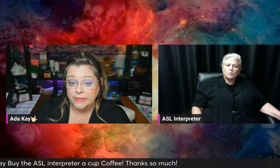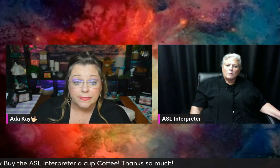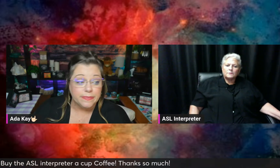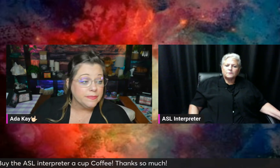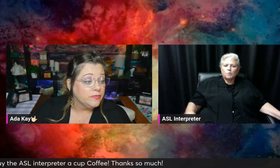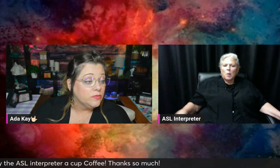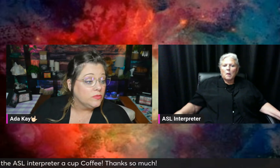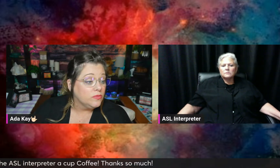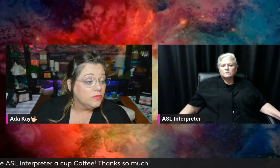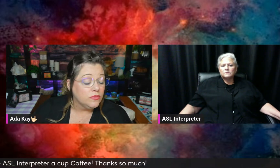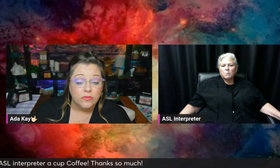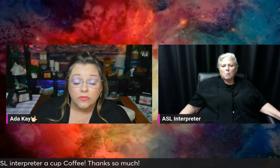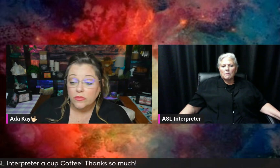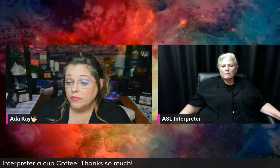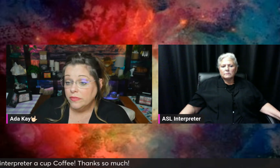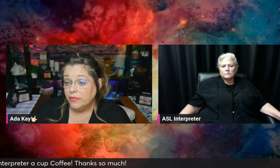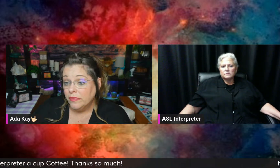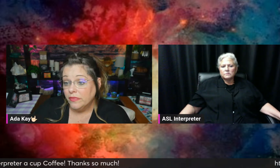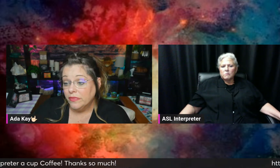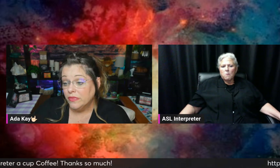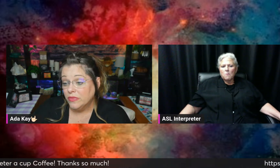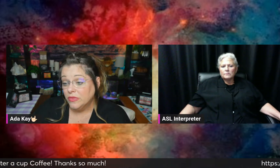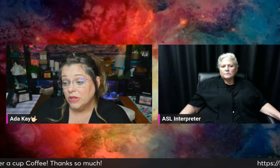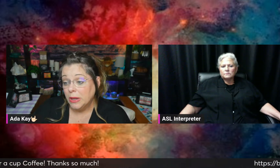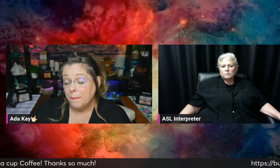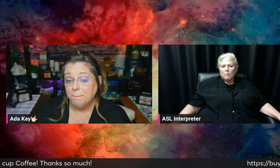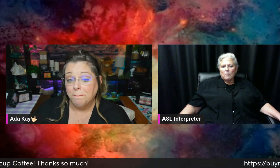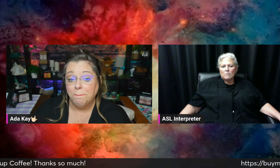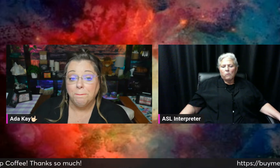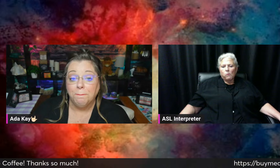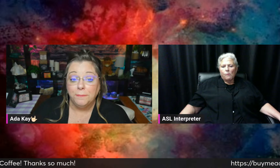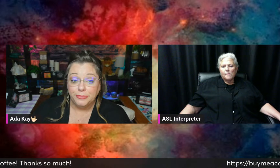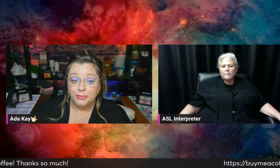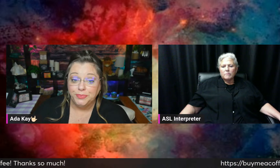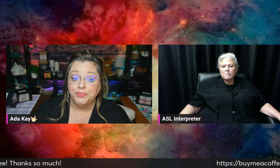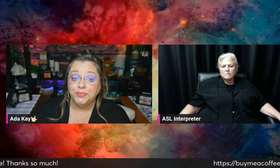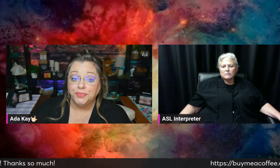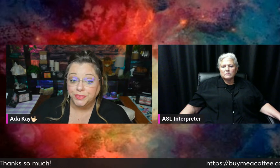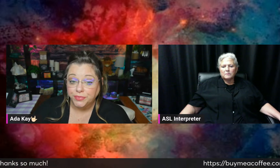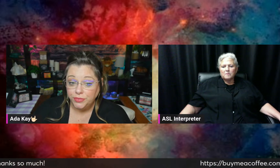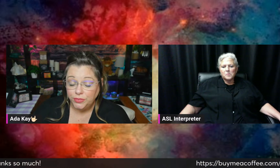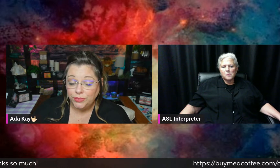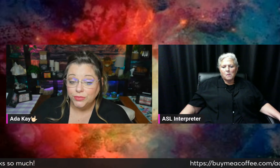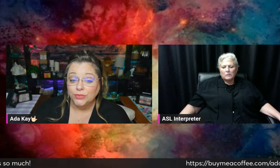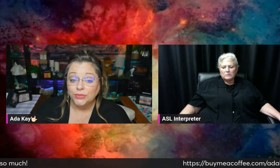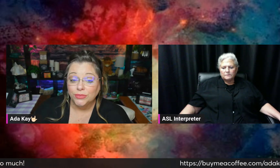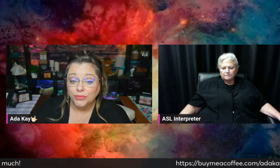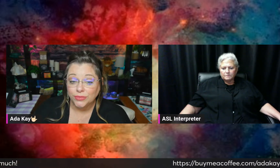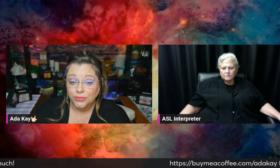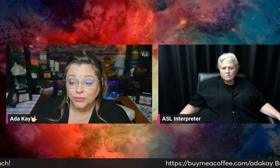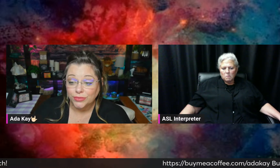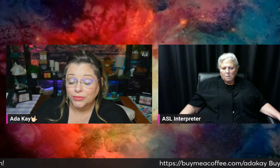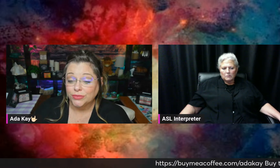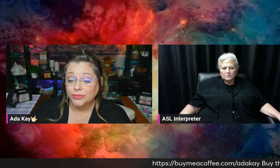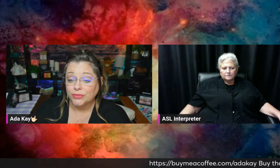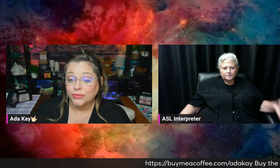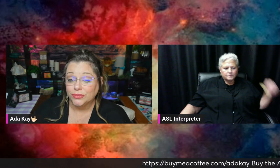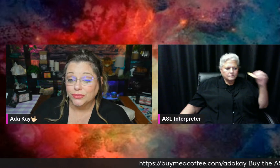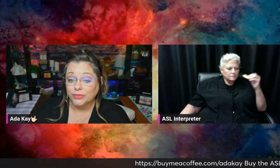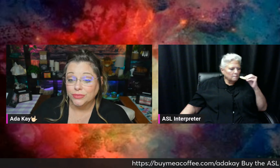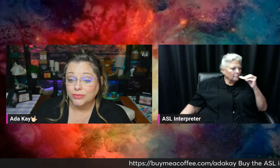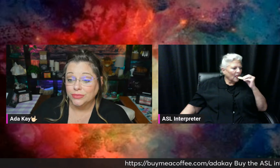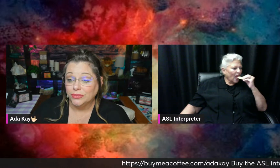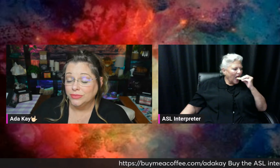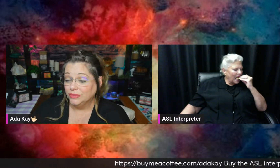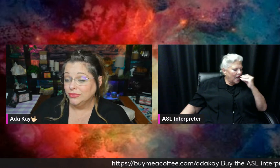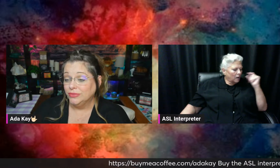worse. Yeah, it does. It puts a lot of pressure on it. I need my hips replaced, and I have a torn labrum in my